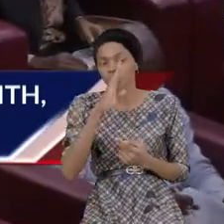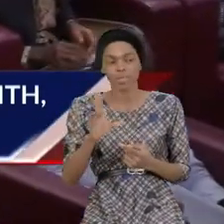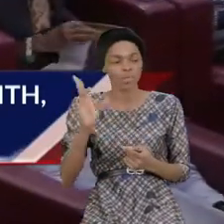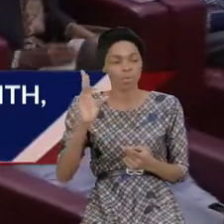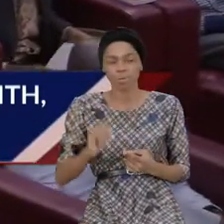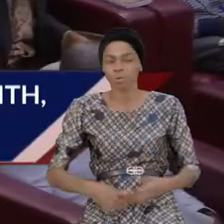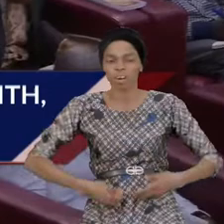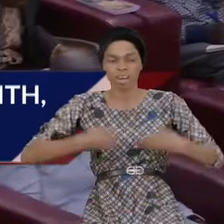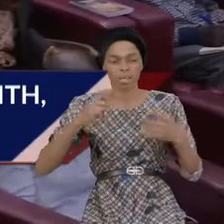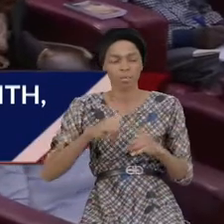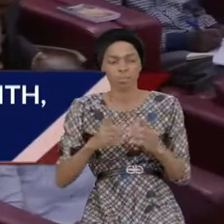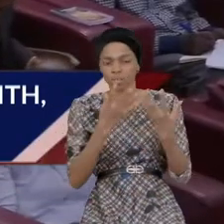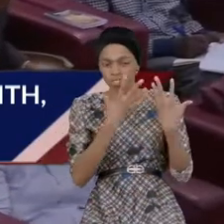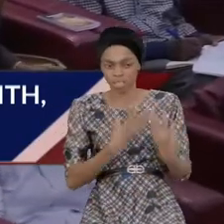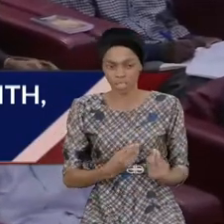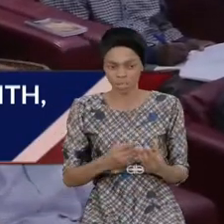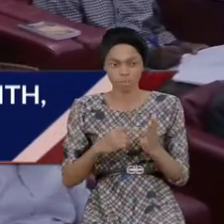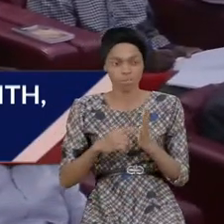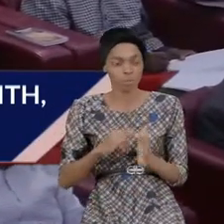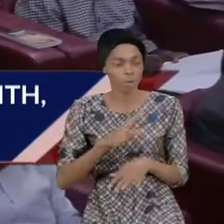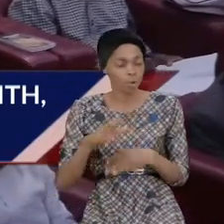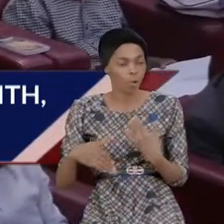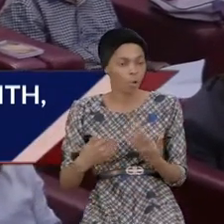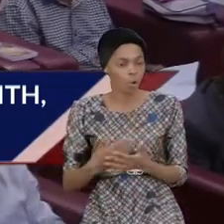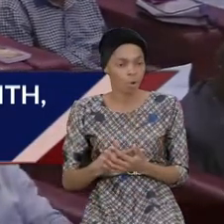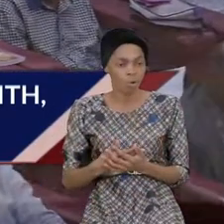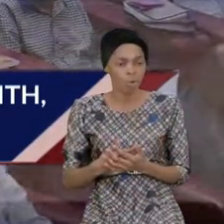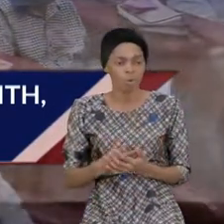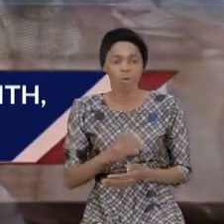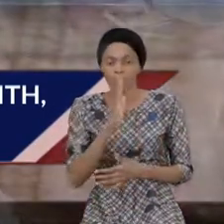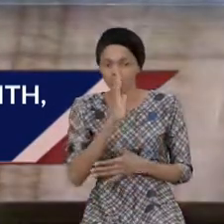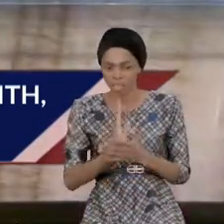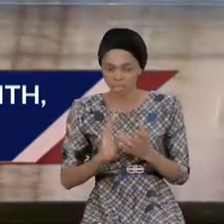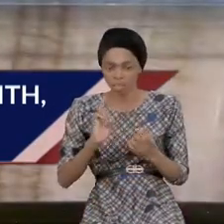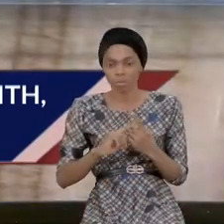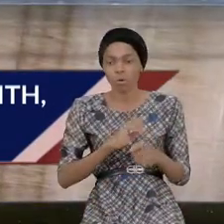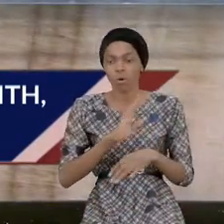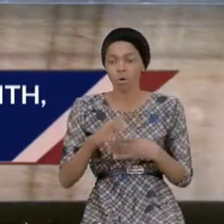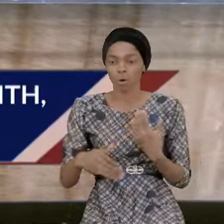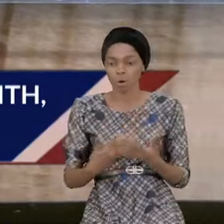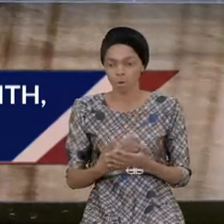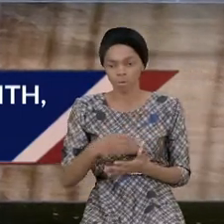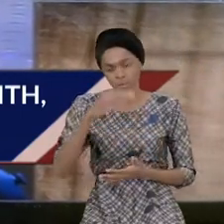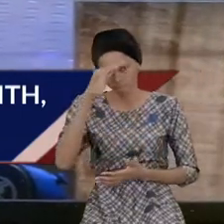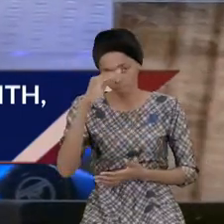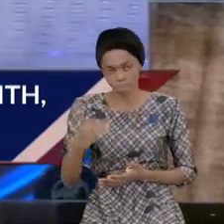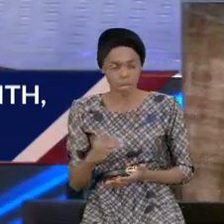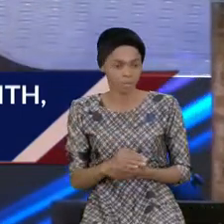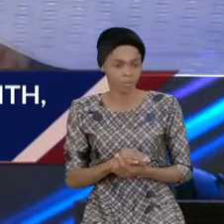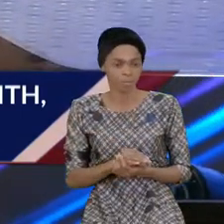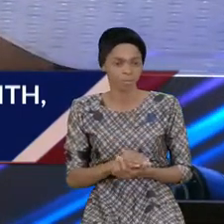gentle, showing all meekness unto all men. Showing